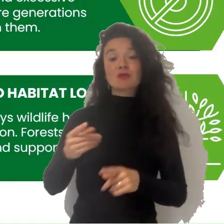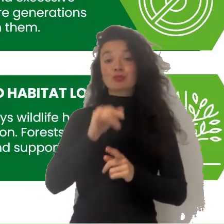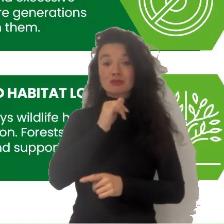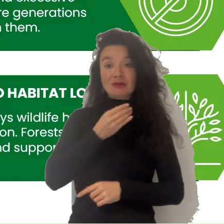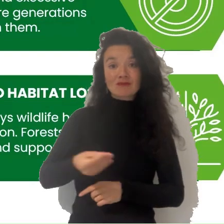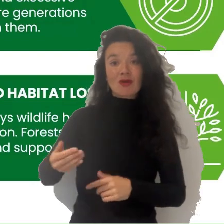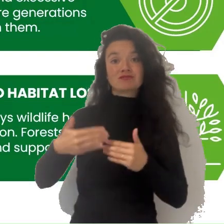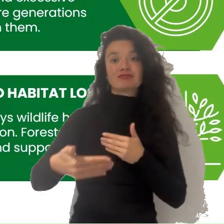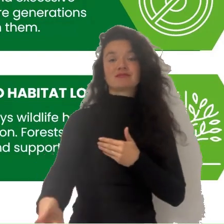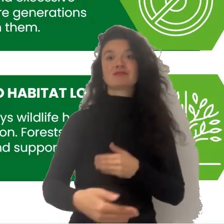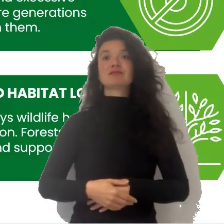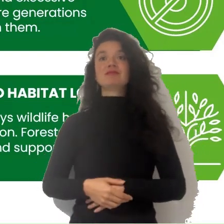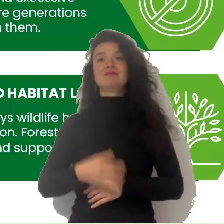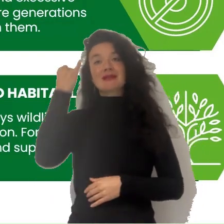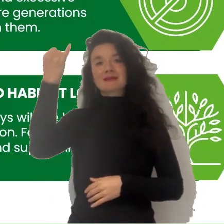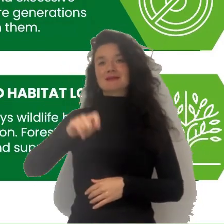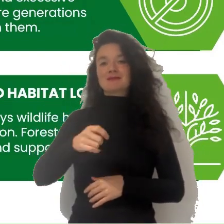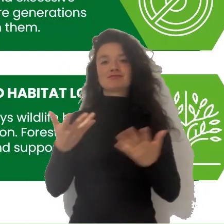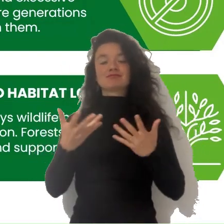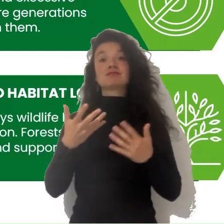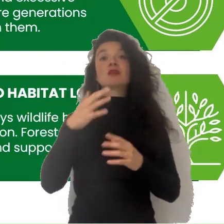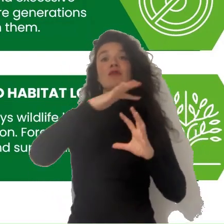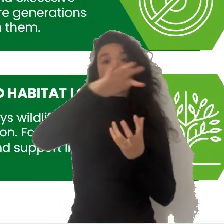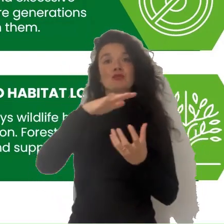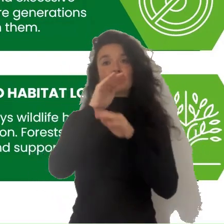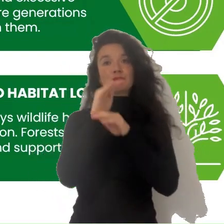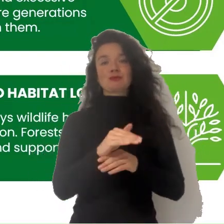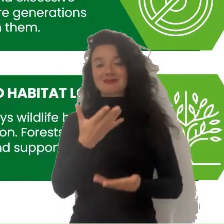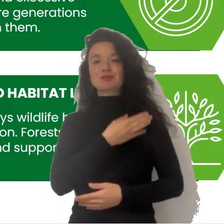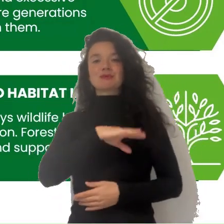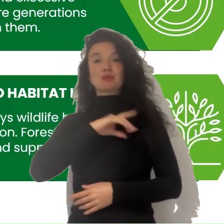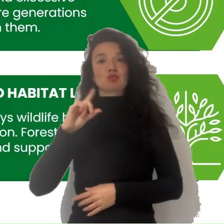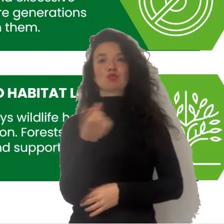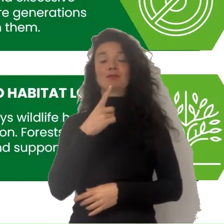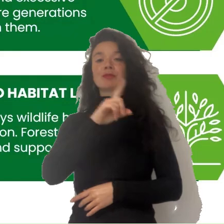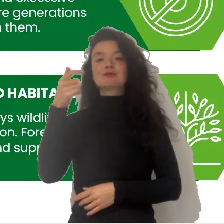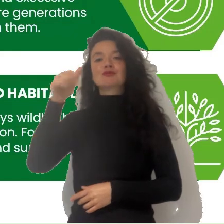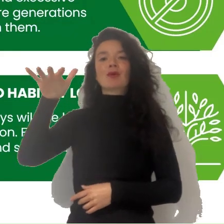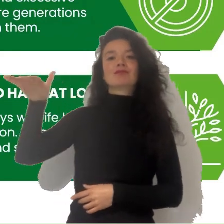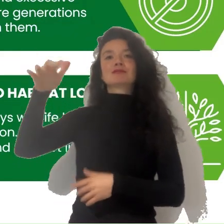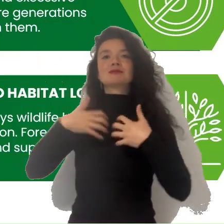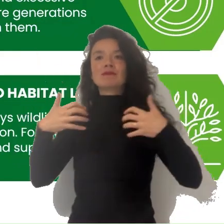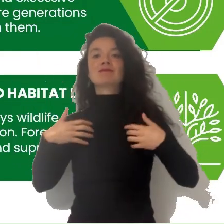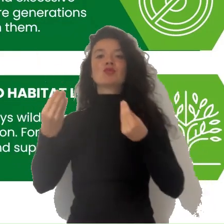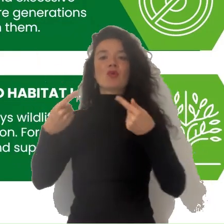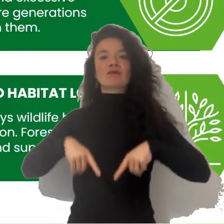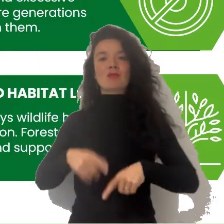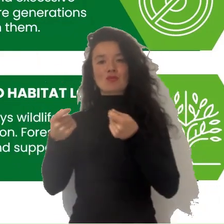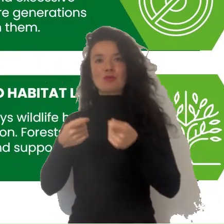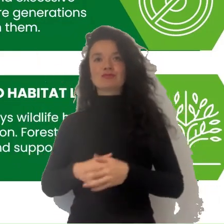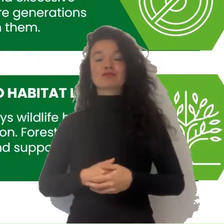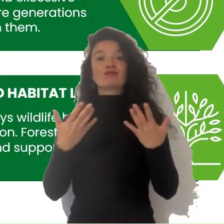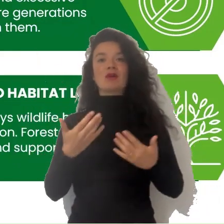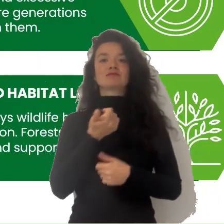you may know, the Earth is heating up and due to greenhouse gases, and this causes